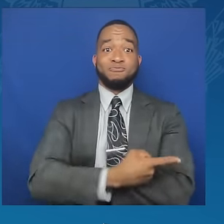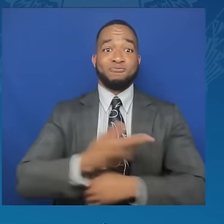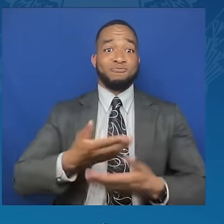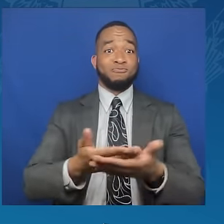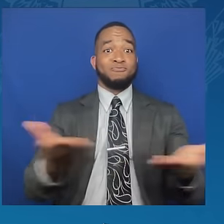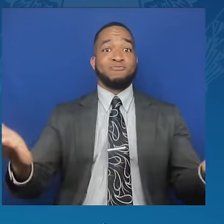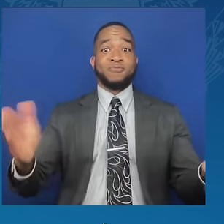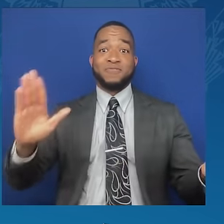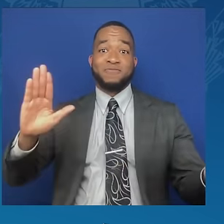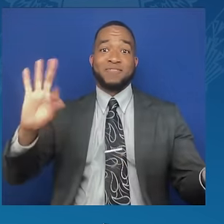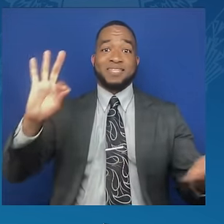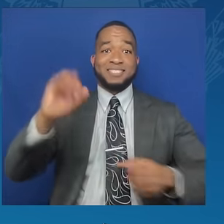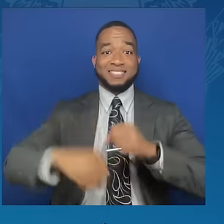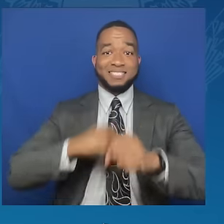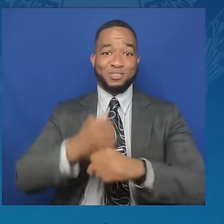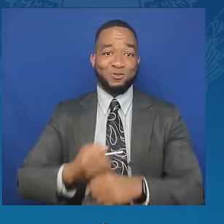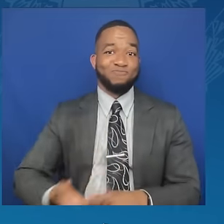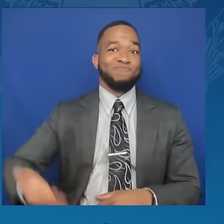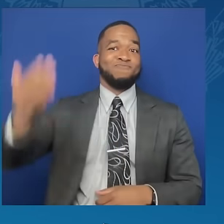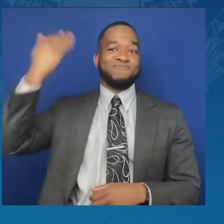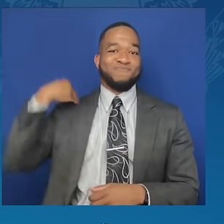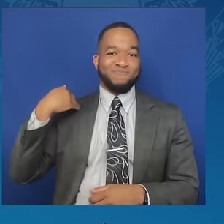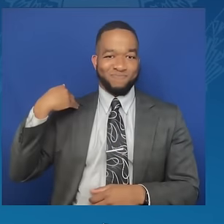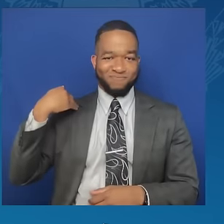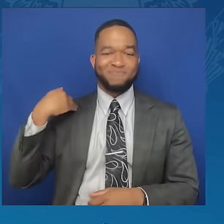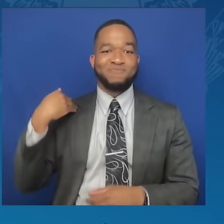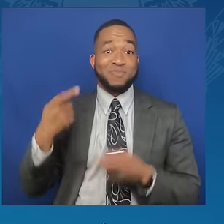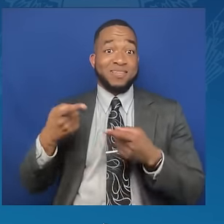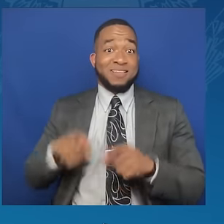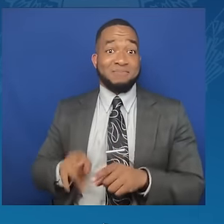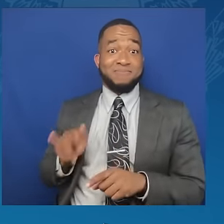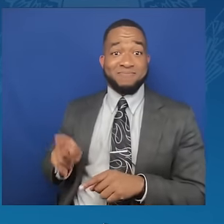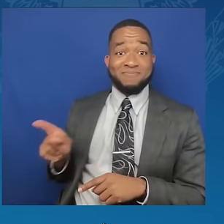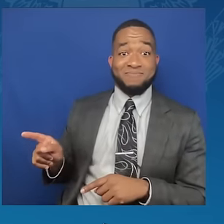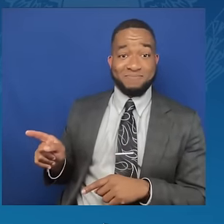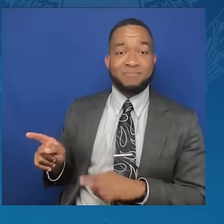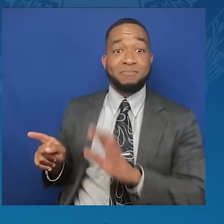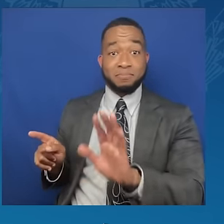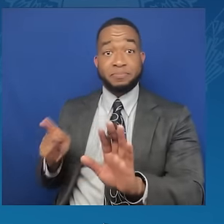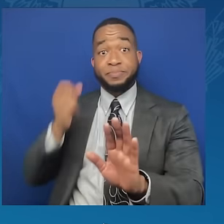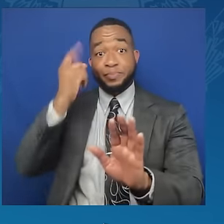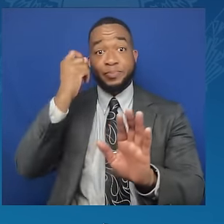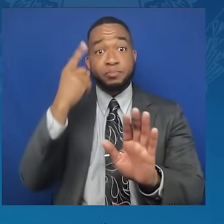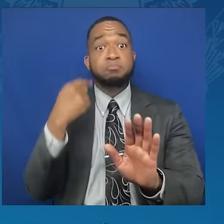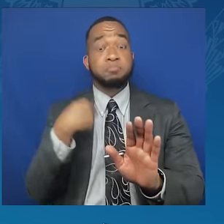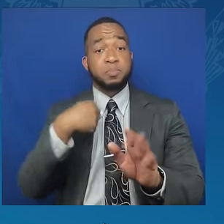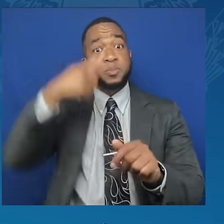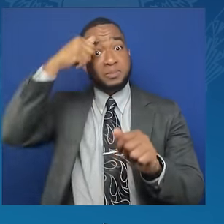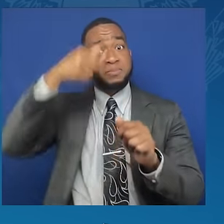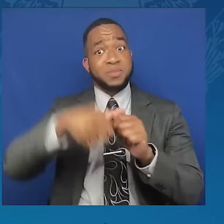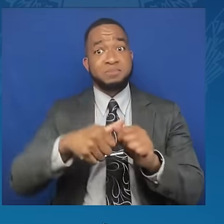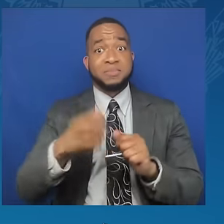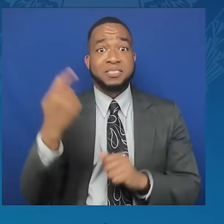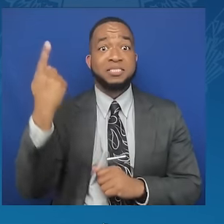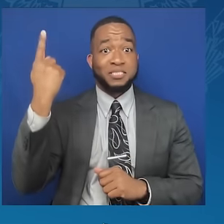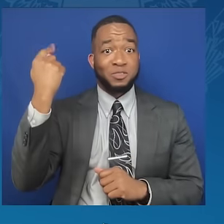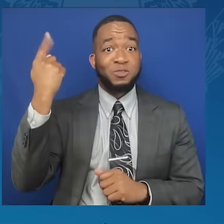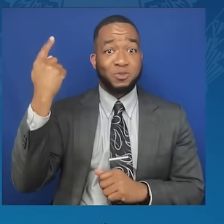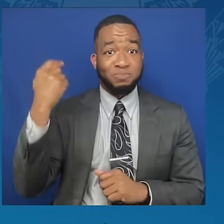come in just 1 year here in Selma after being devastated by an E43 tornado